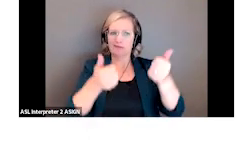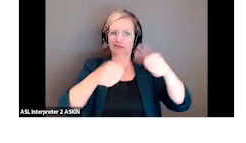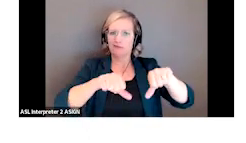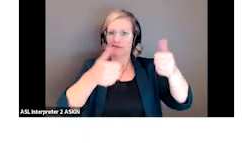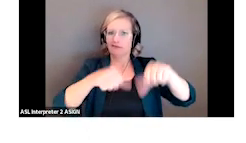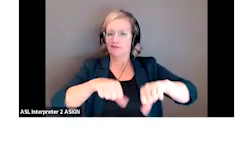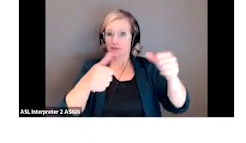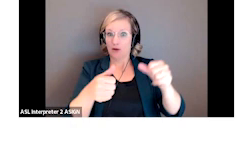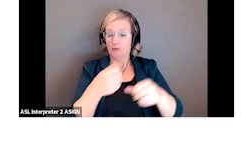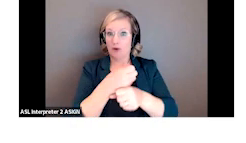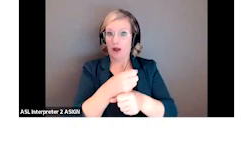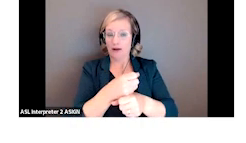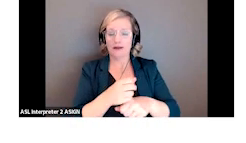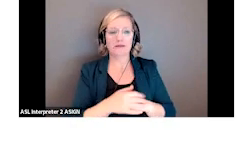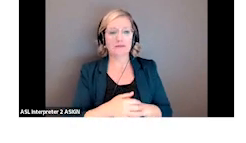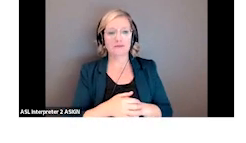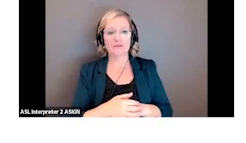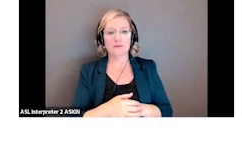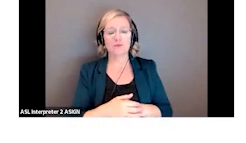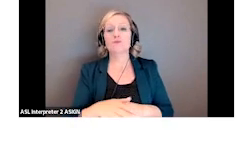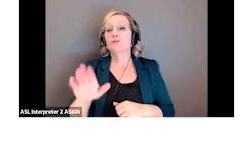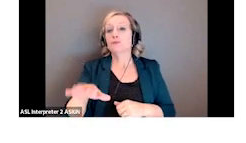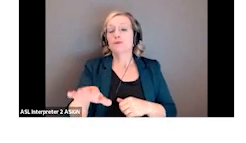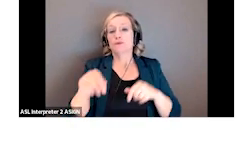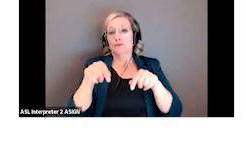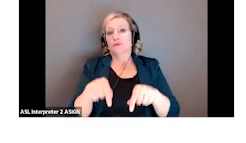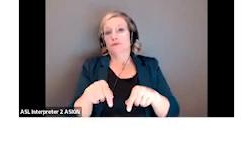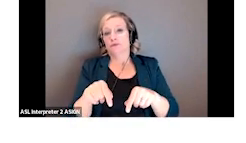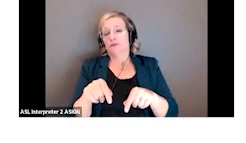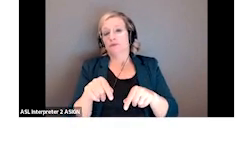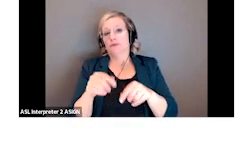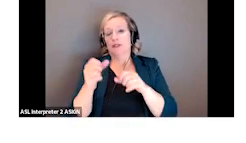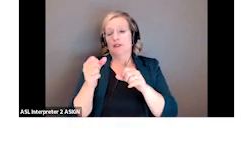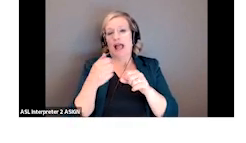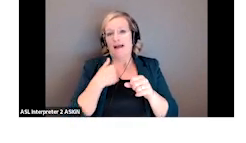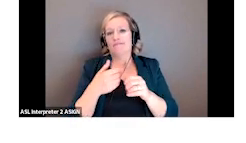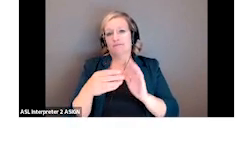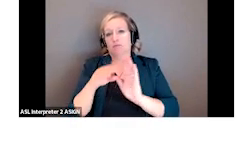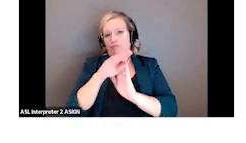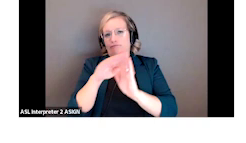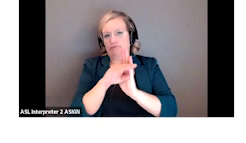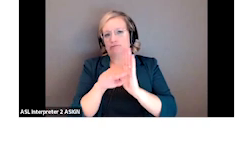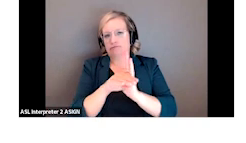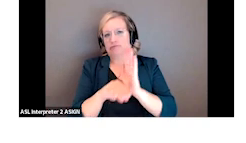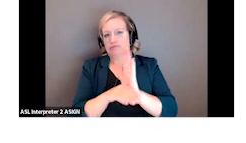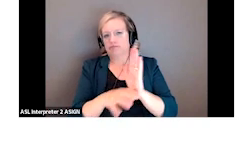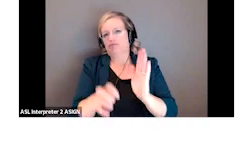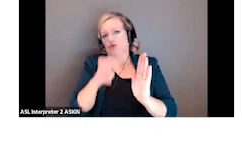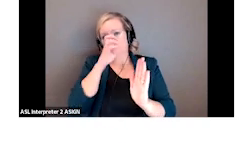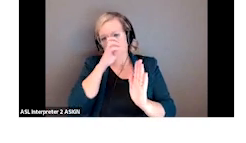strong terms of service around getting reviews. So there used to